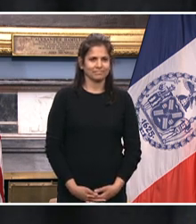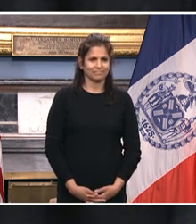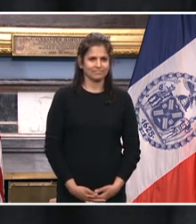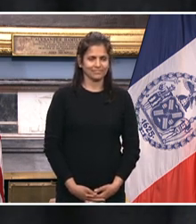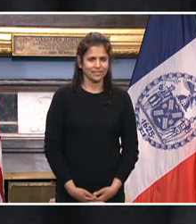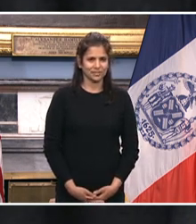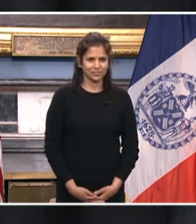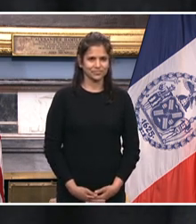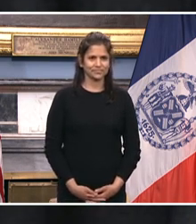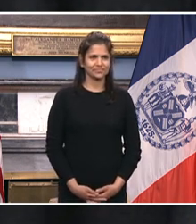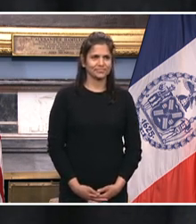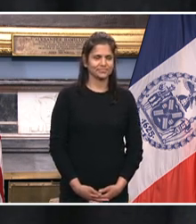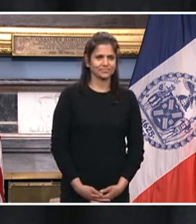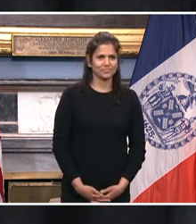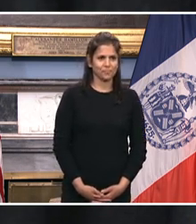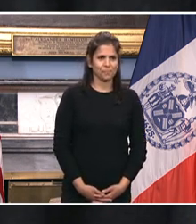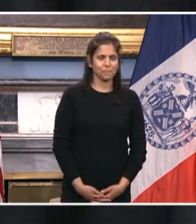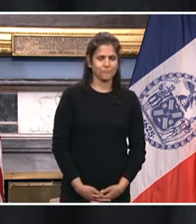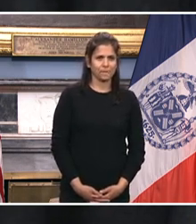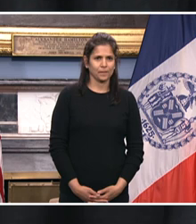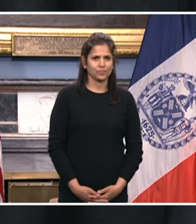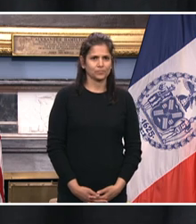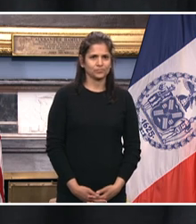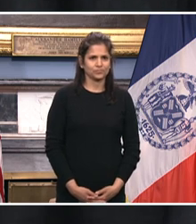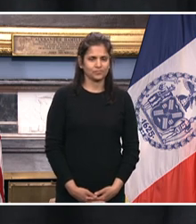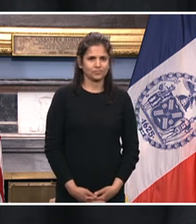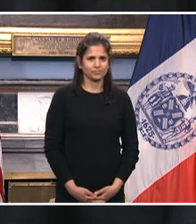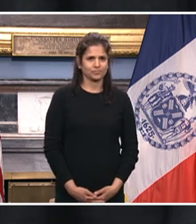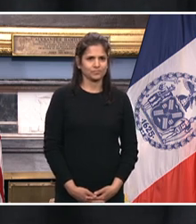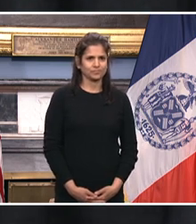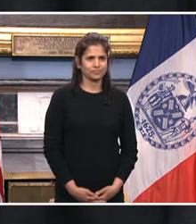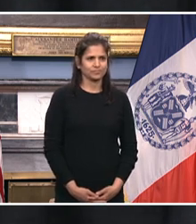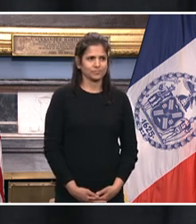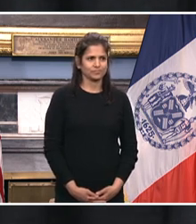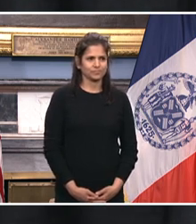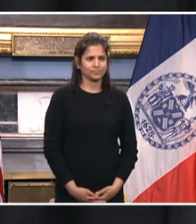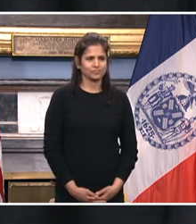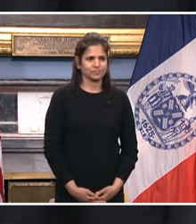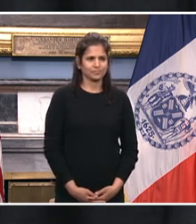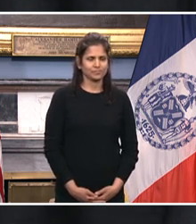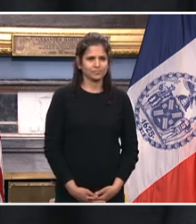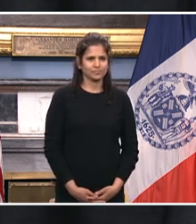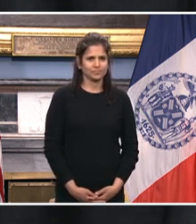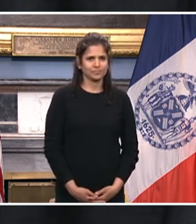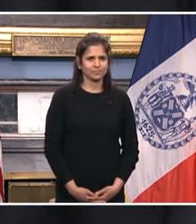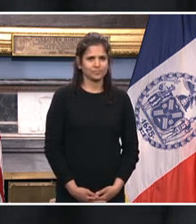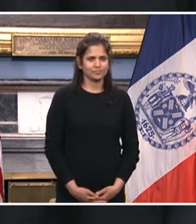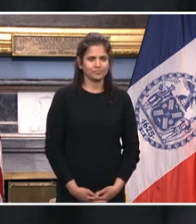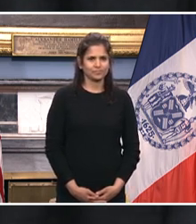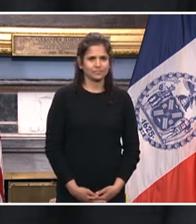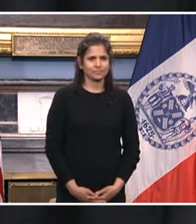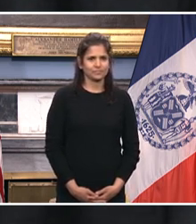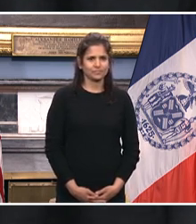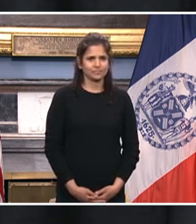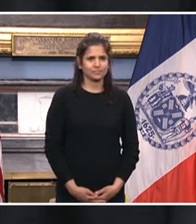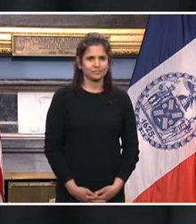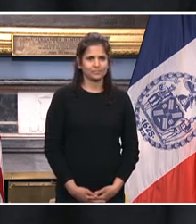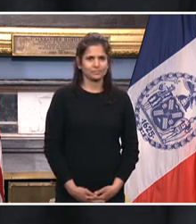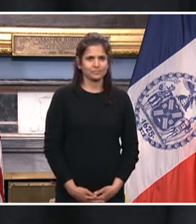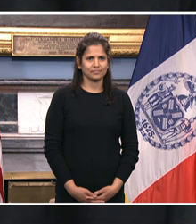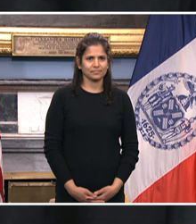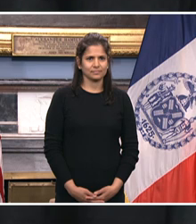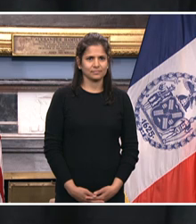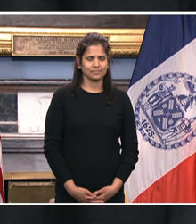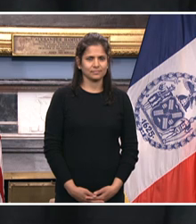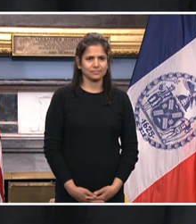camas, especialmente en estas comunidades. Cada neoyorquino es